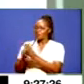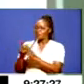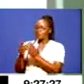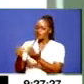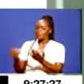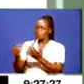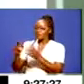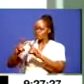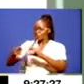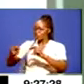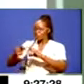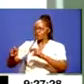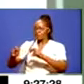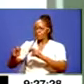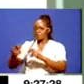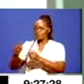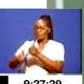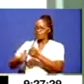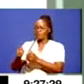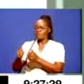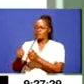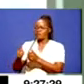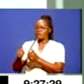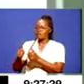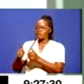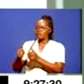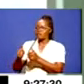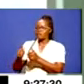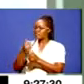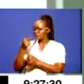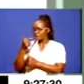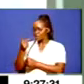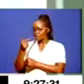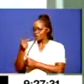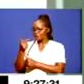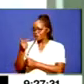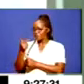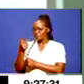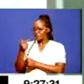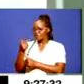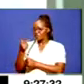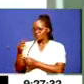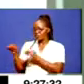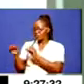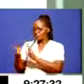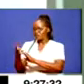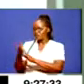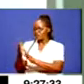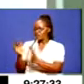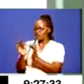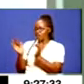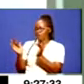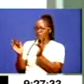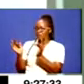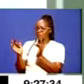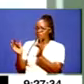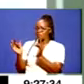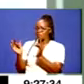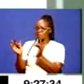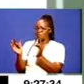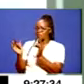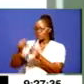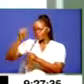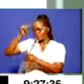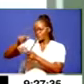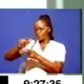research, which, and as they, actually as I had mentioned, has enabled us to move very fast in testing. I remember when COVID came,